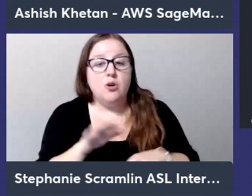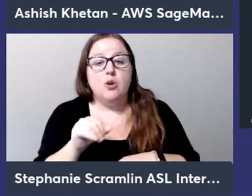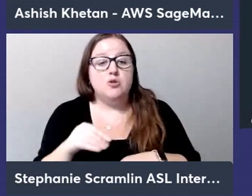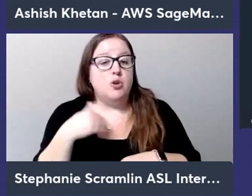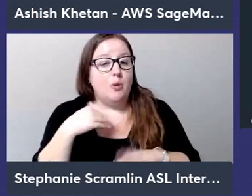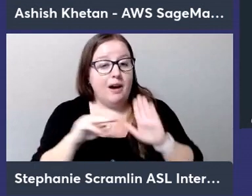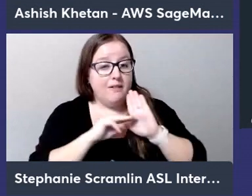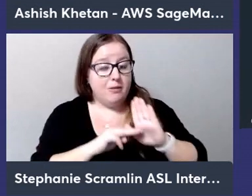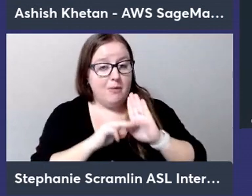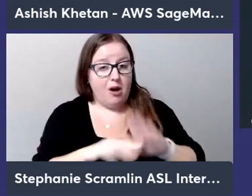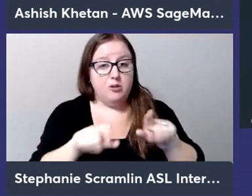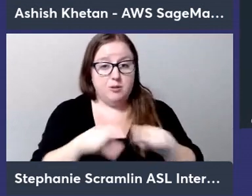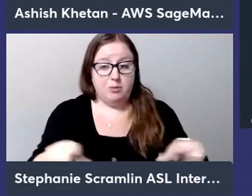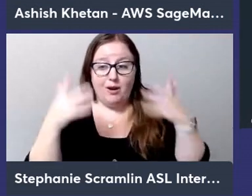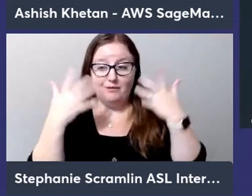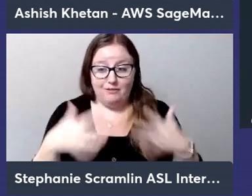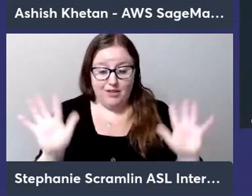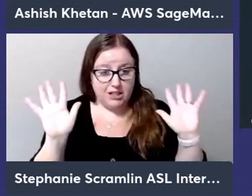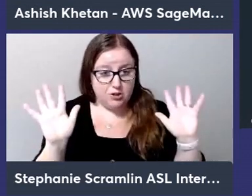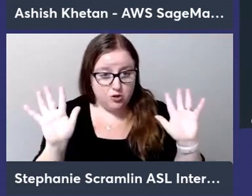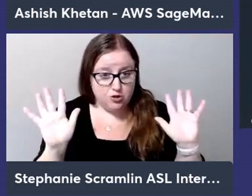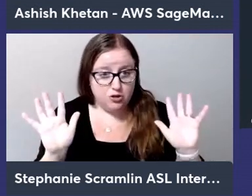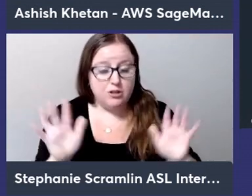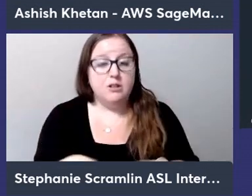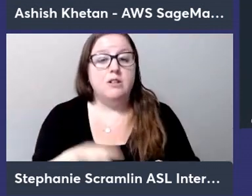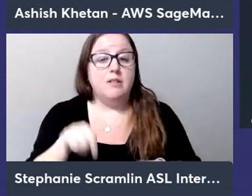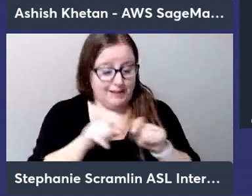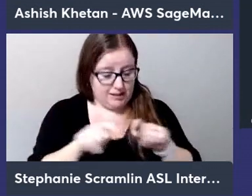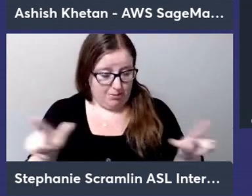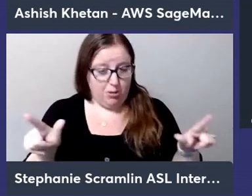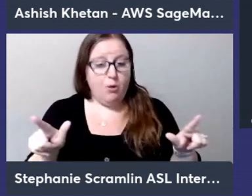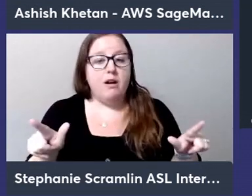the model deployed, let's say this is a deployed model.